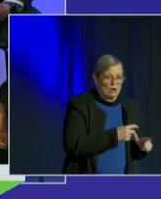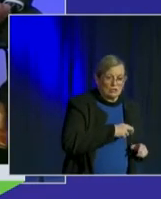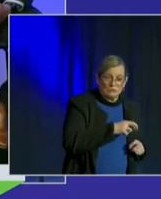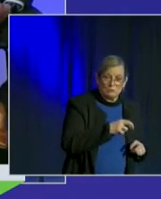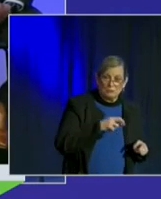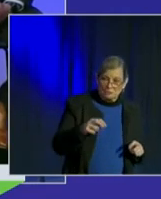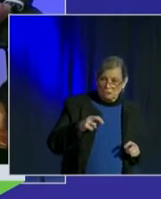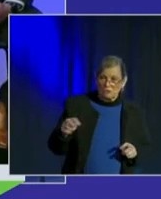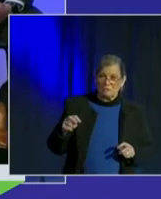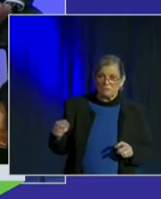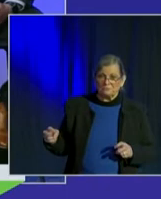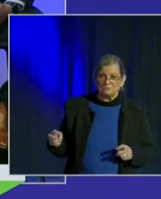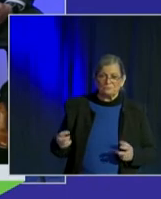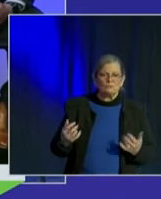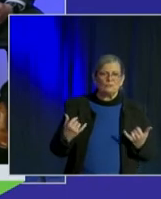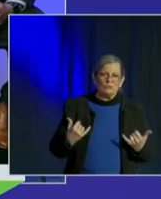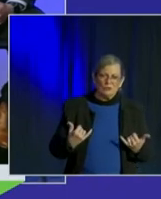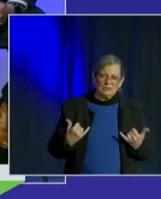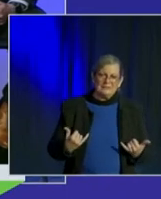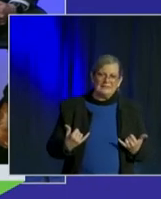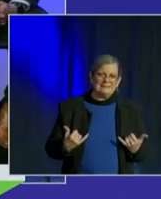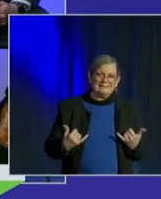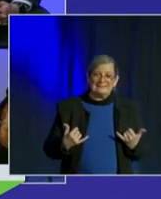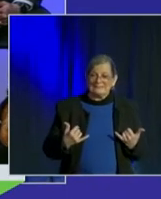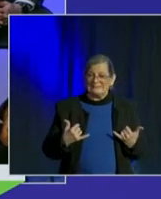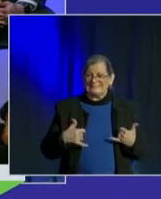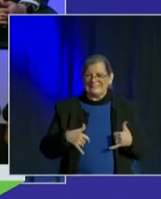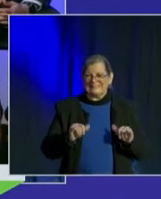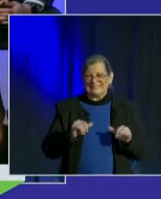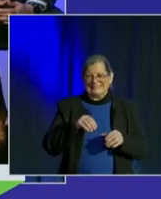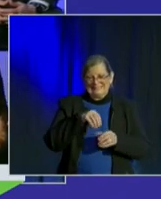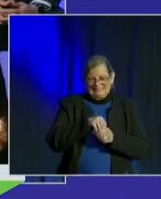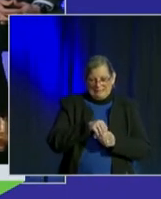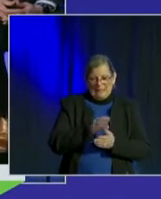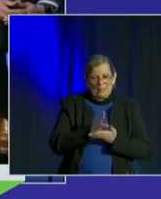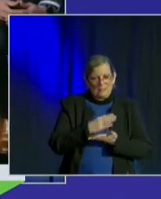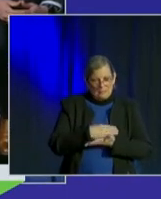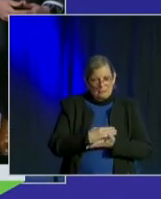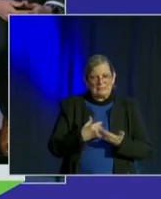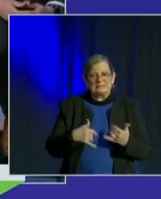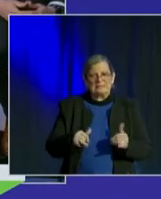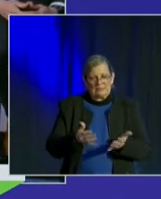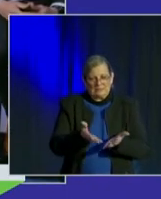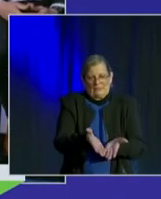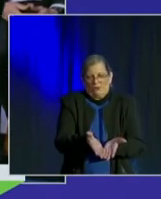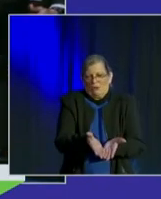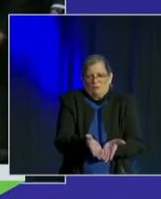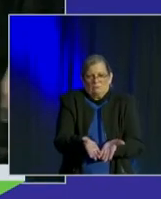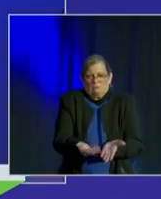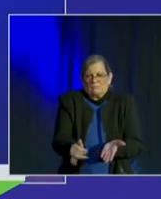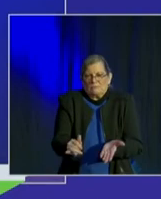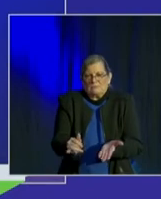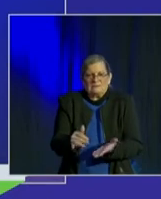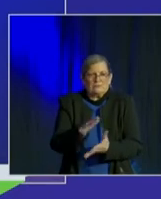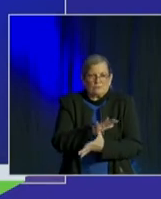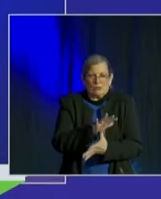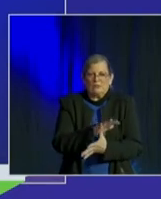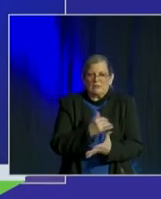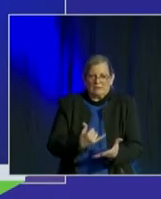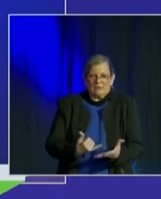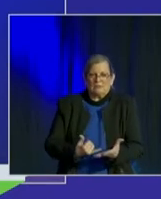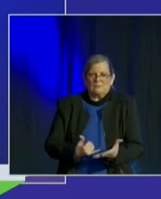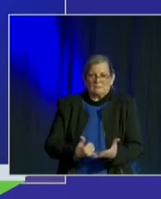opportunities. But currently, it still is in the budget. It still is on track. On track, so to speak,